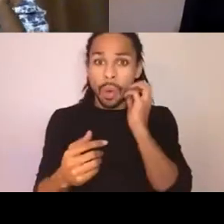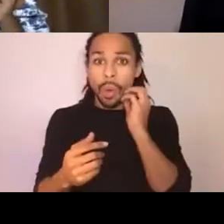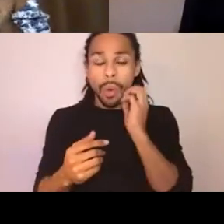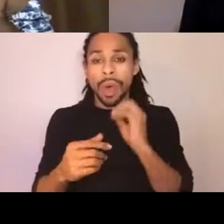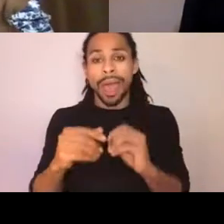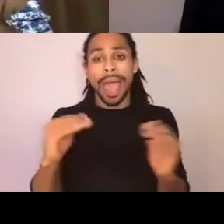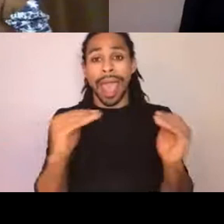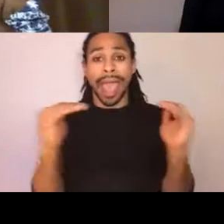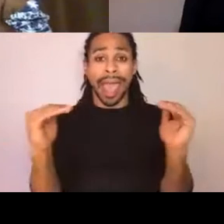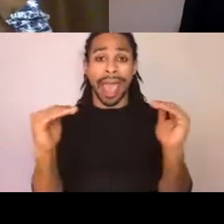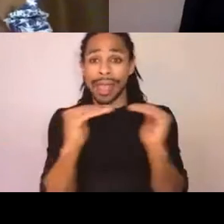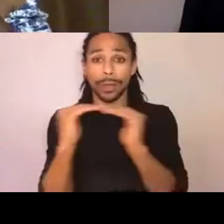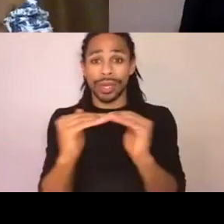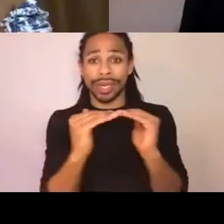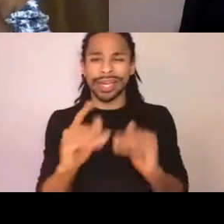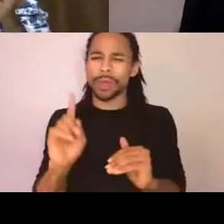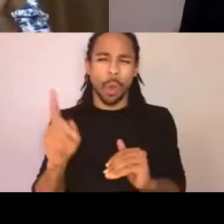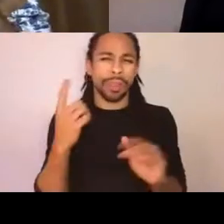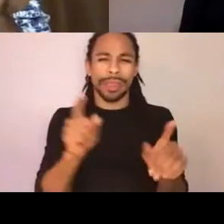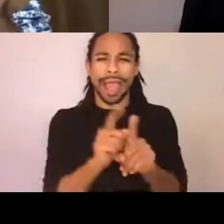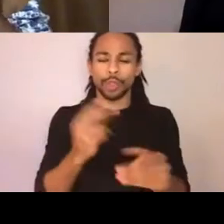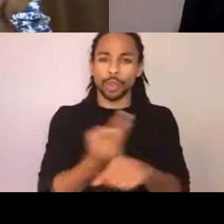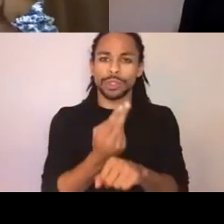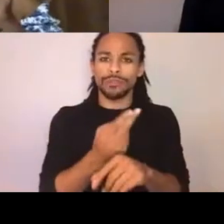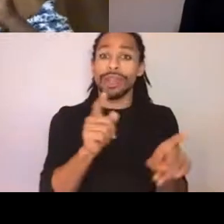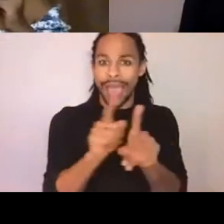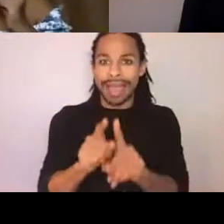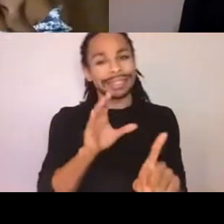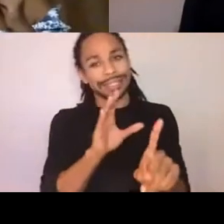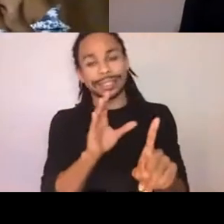as useful as its actionability or